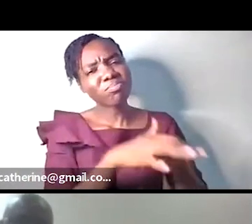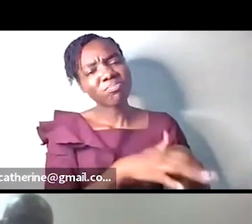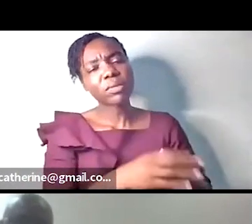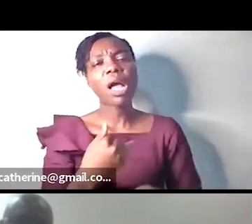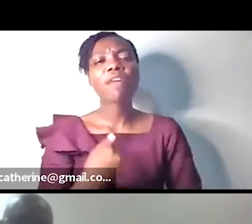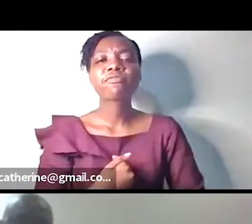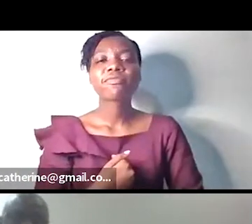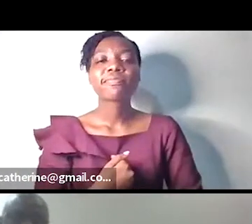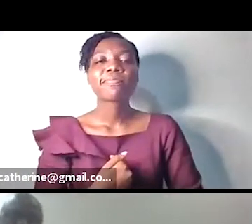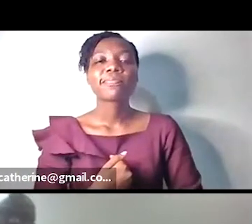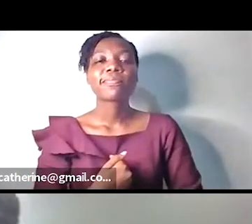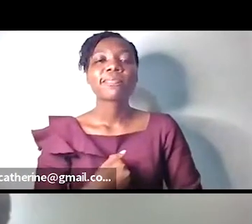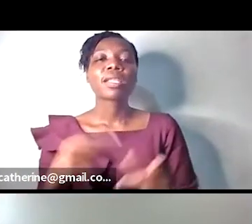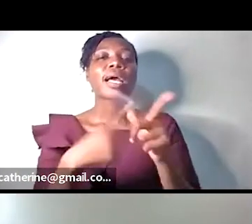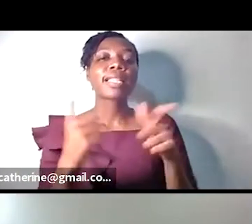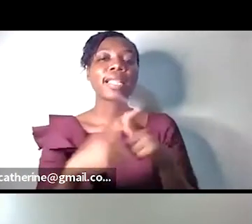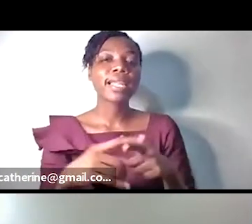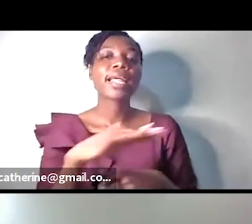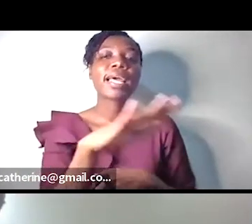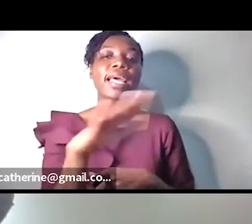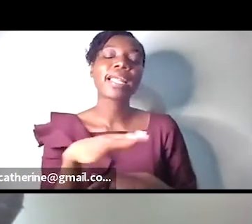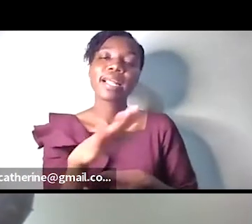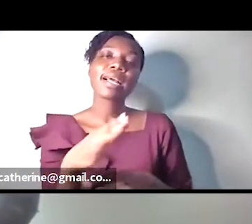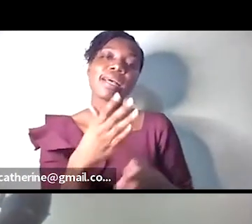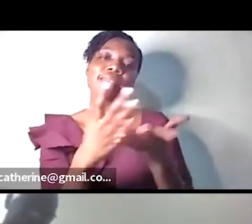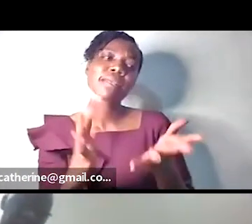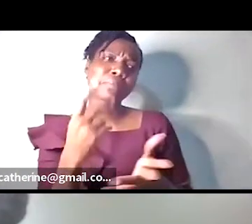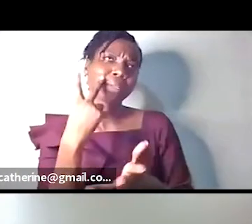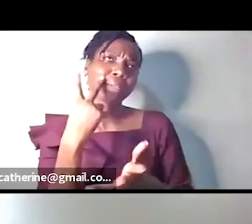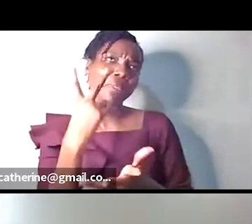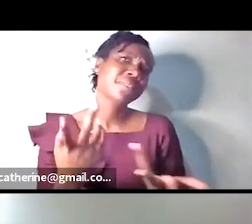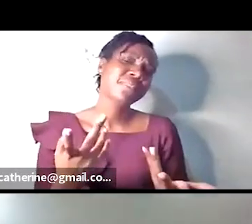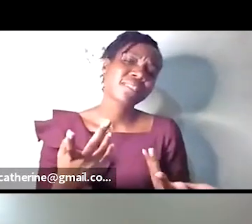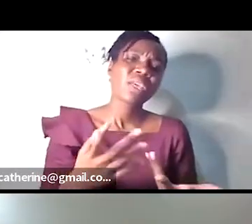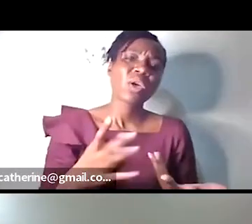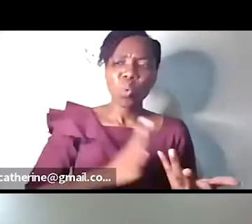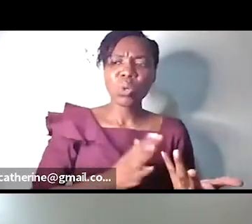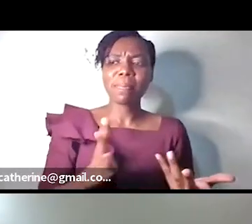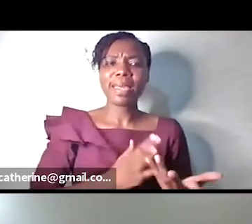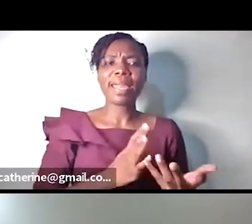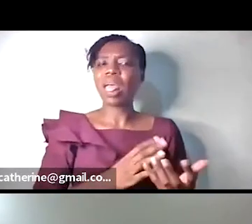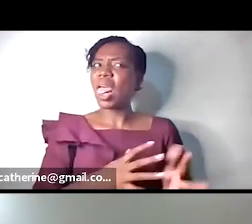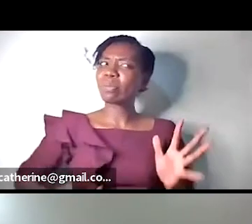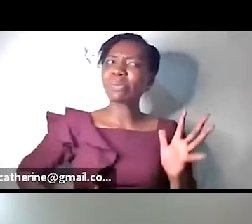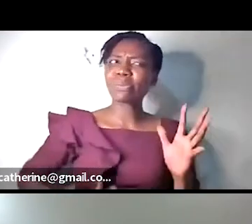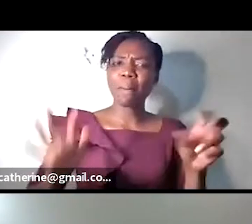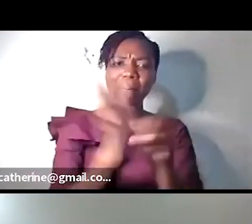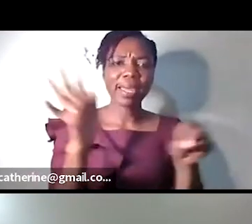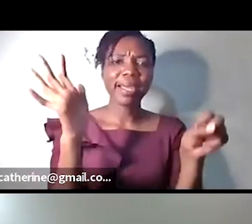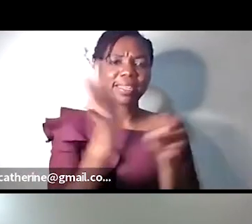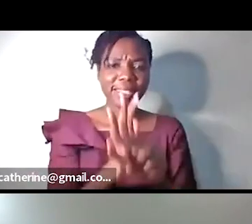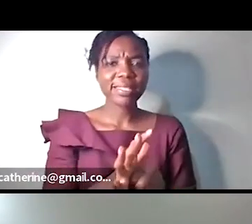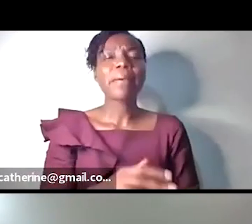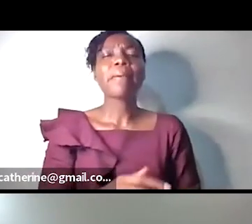Maybe there are sectors that you can see maybe female starting to dominate men in senior